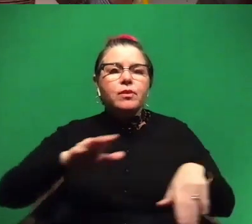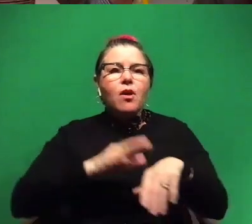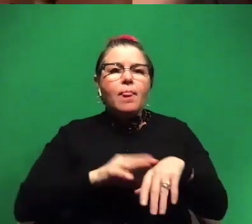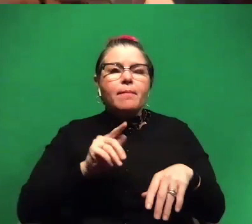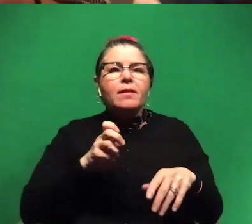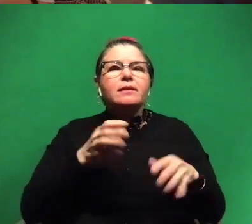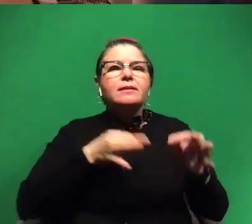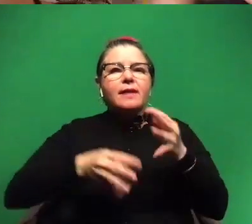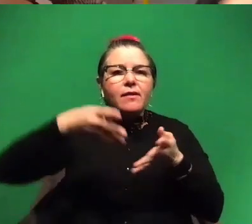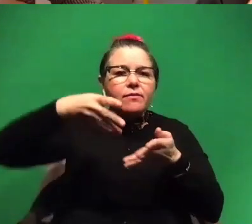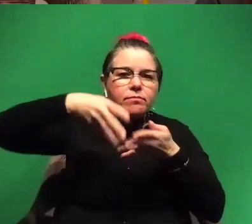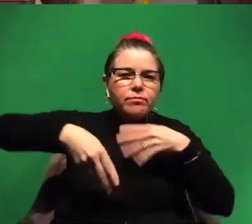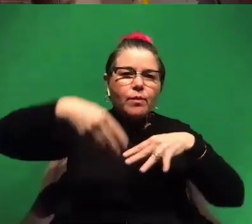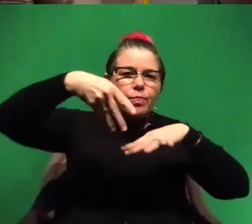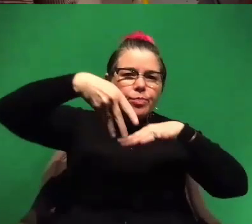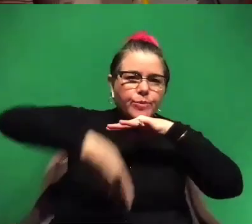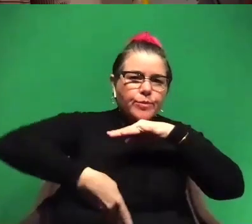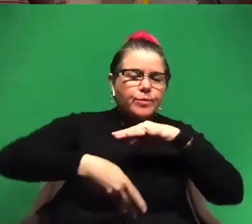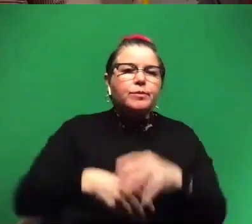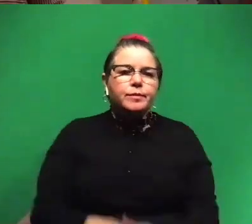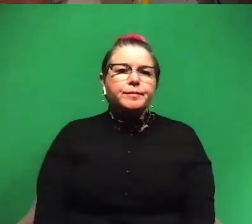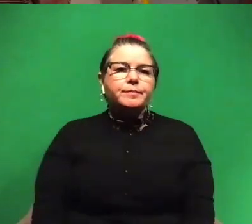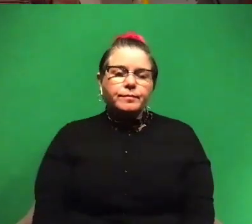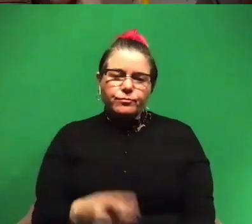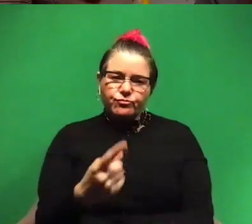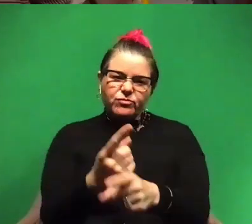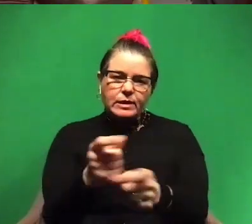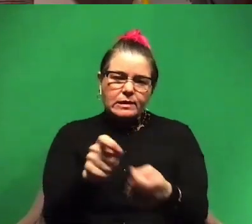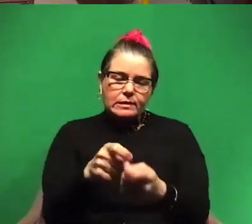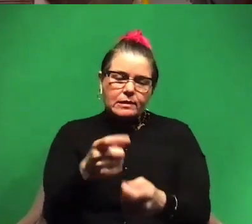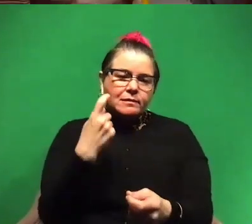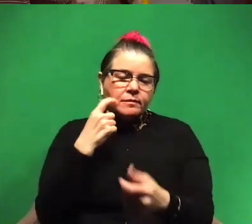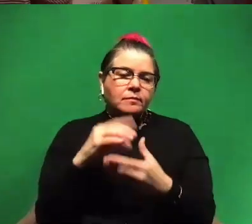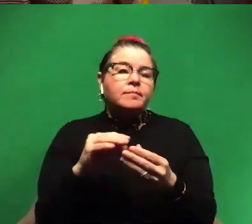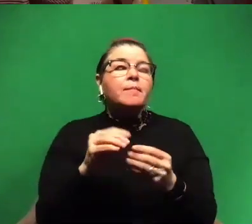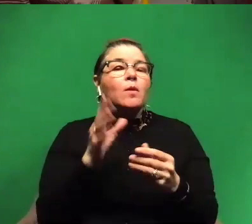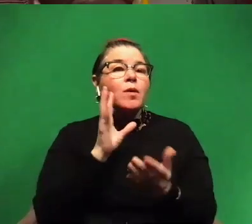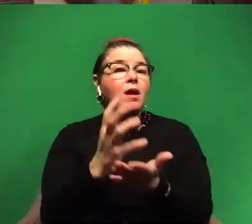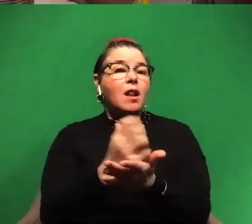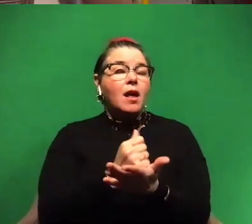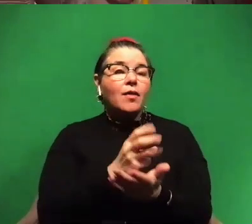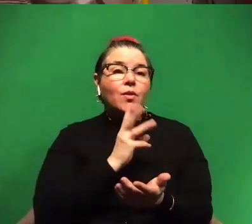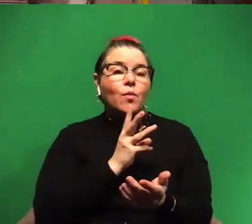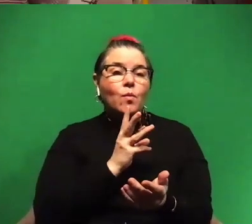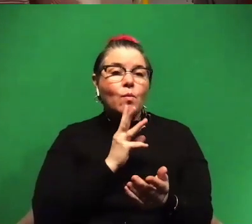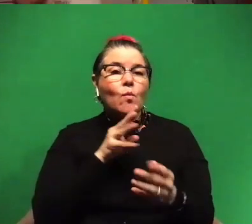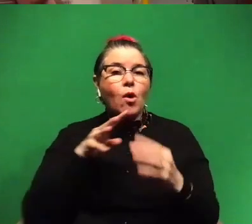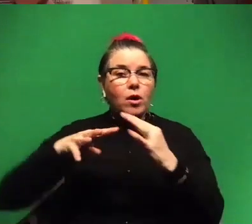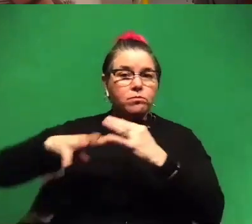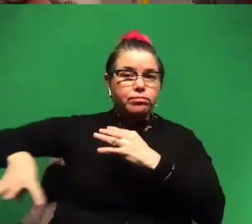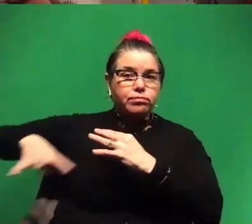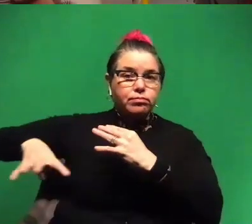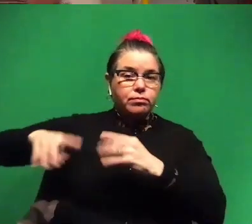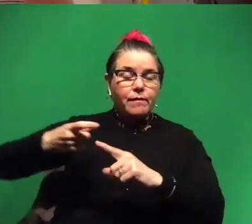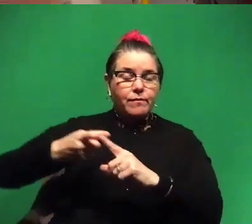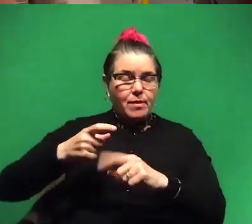of going through the piles of waste rock. Yeah, exactly. And then they'll collect the water that runs off of those piles